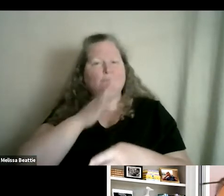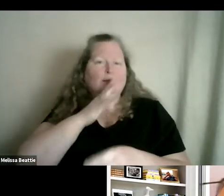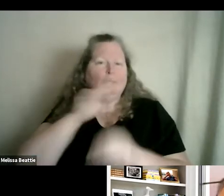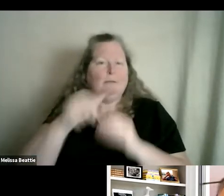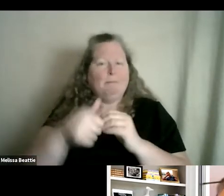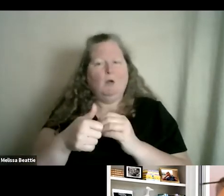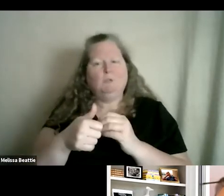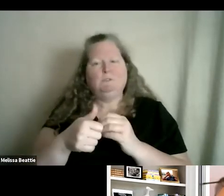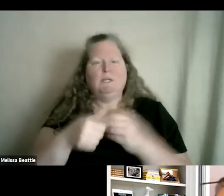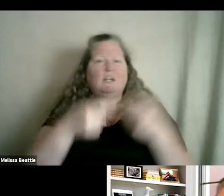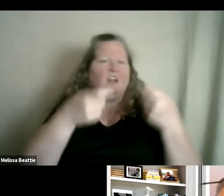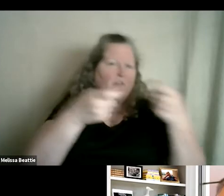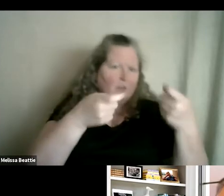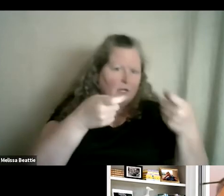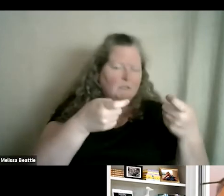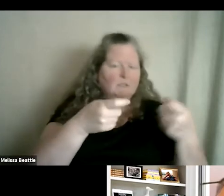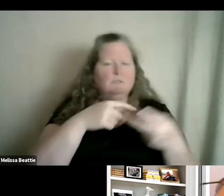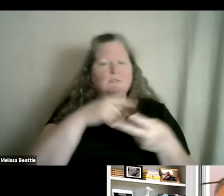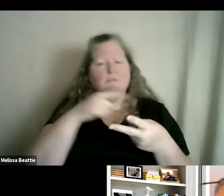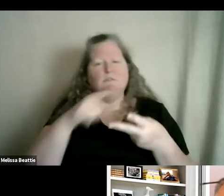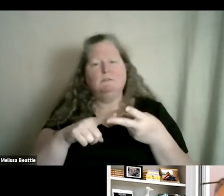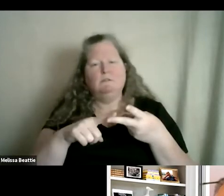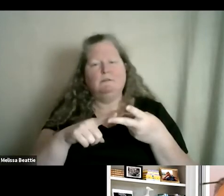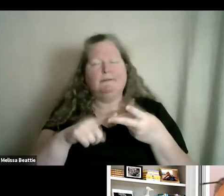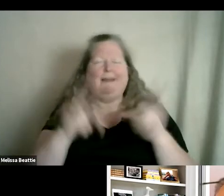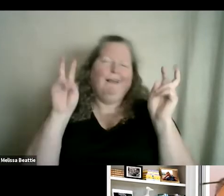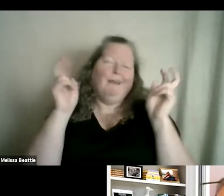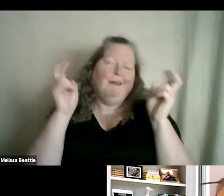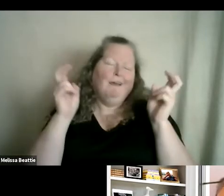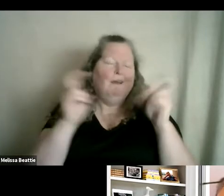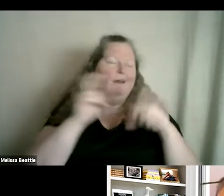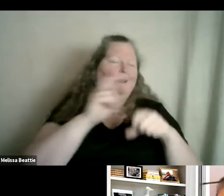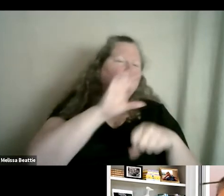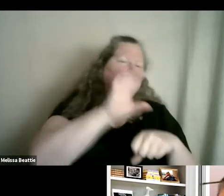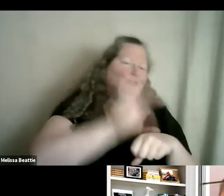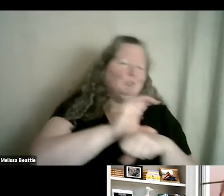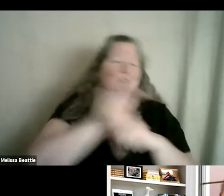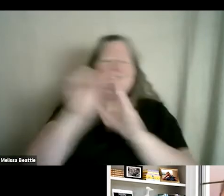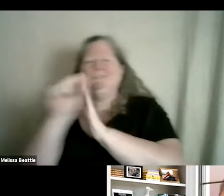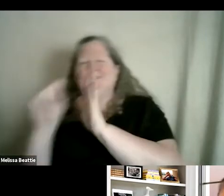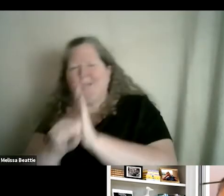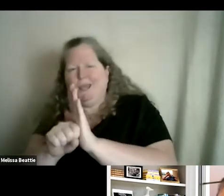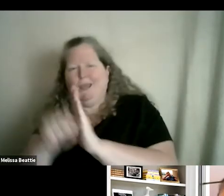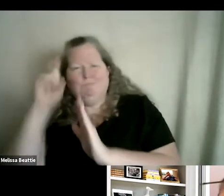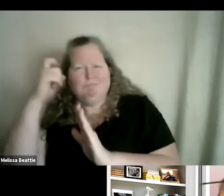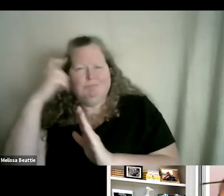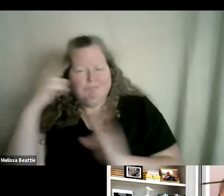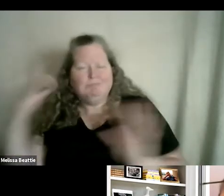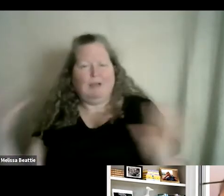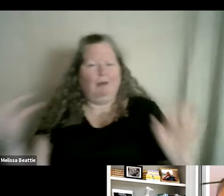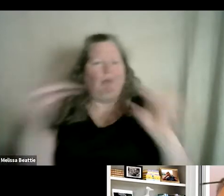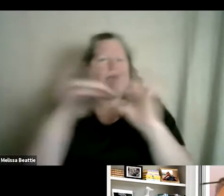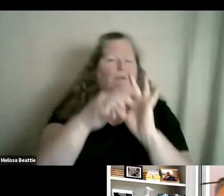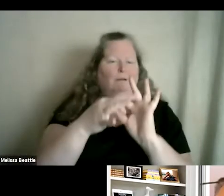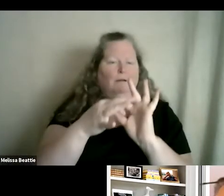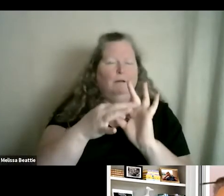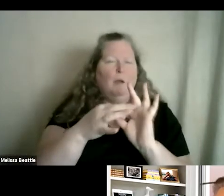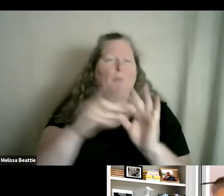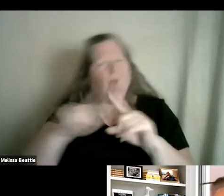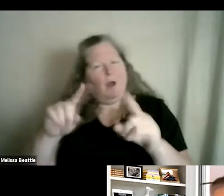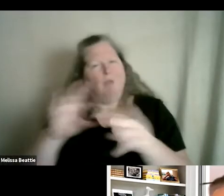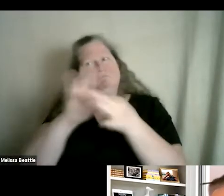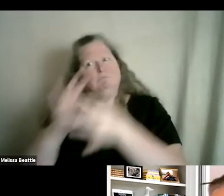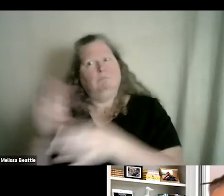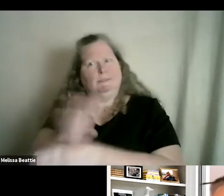of separation of church and state, if you will, in the business world, which is the separation of value creation